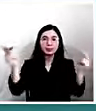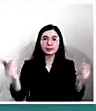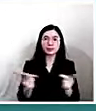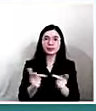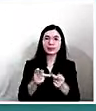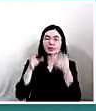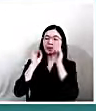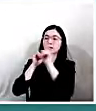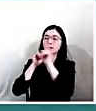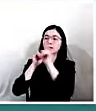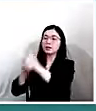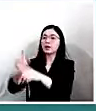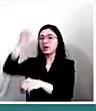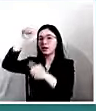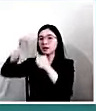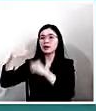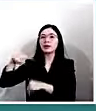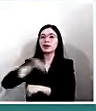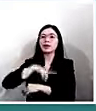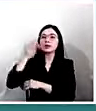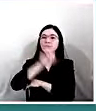Remember us, O